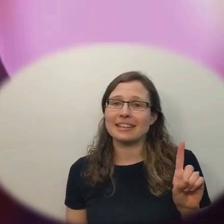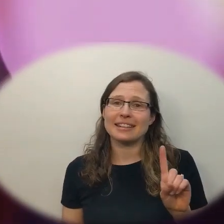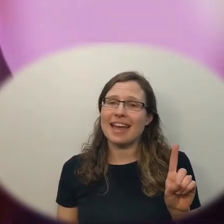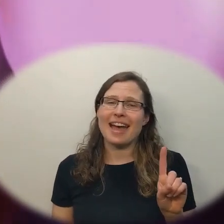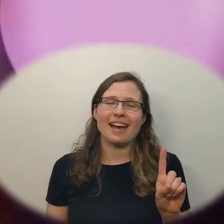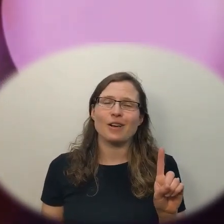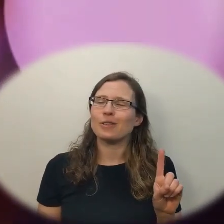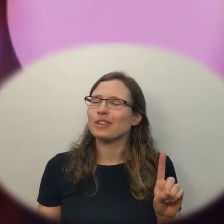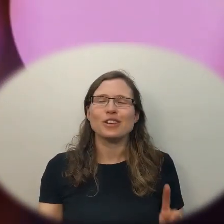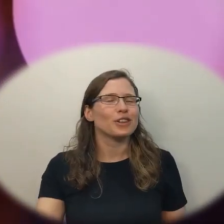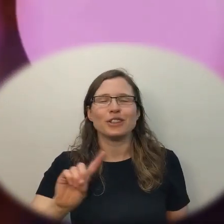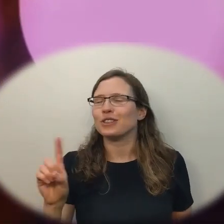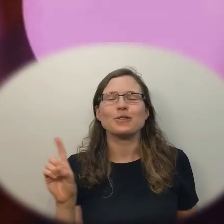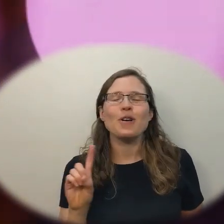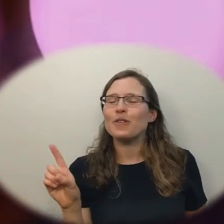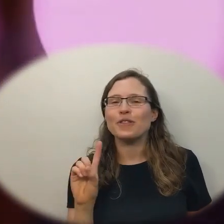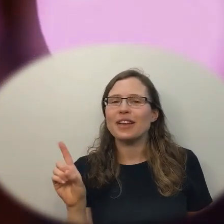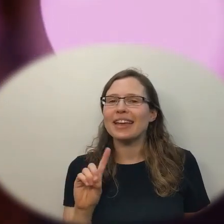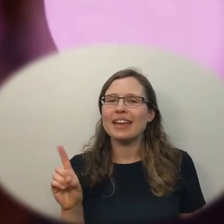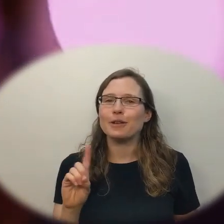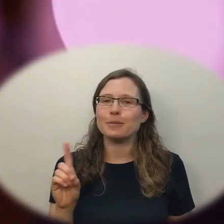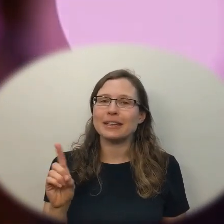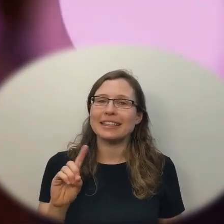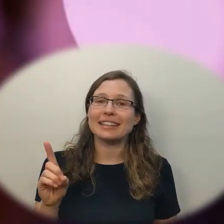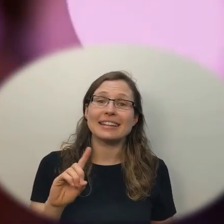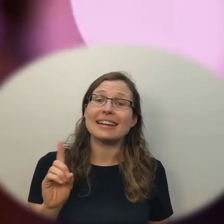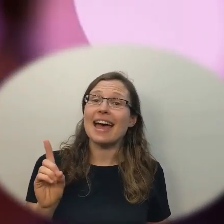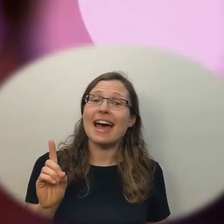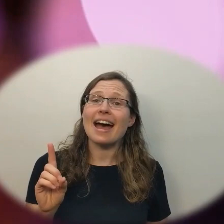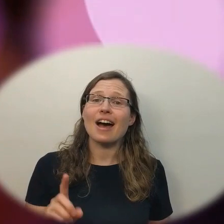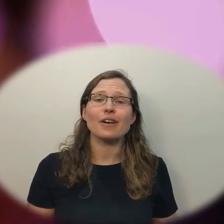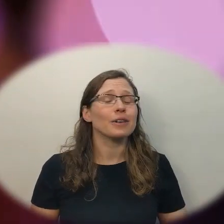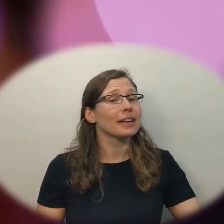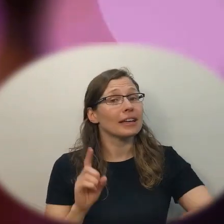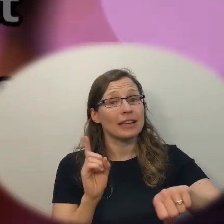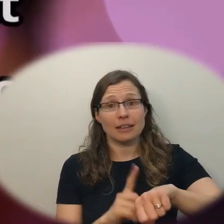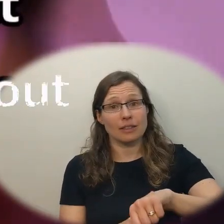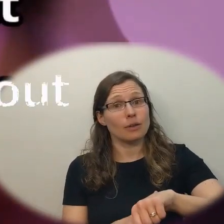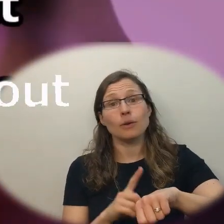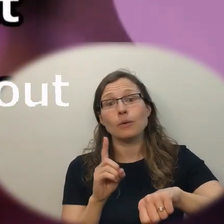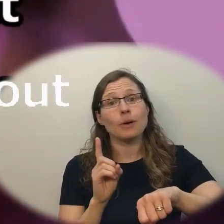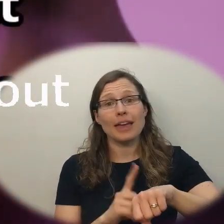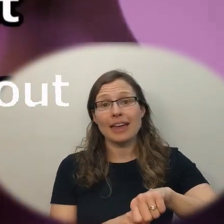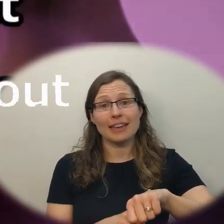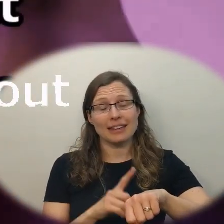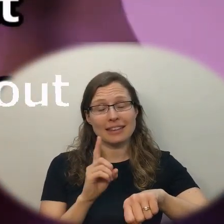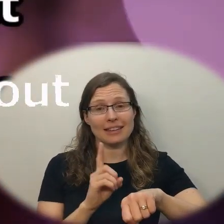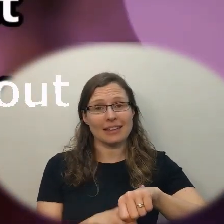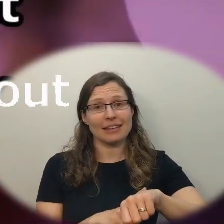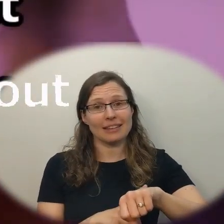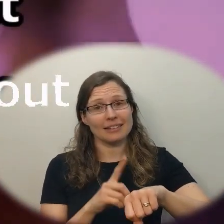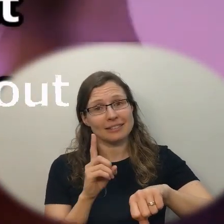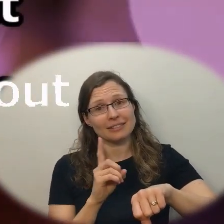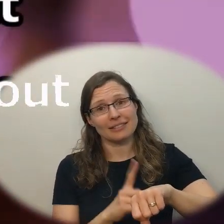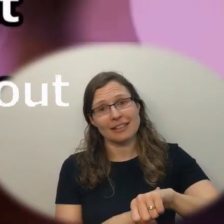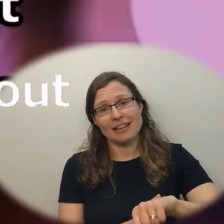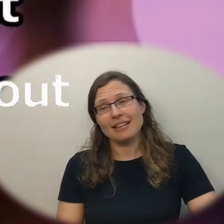me now. You won't fail me now in the